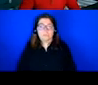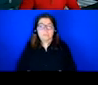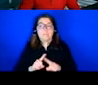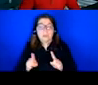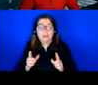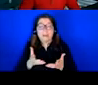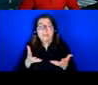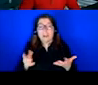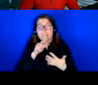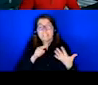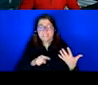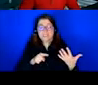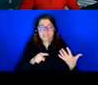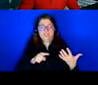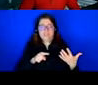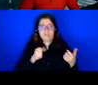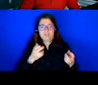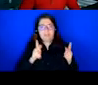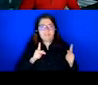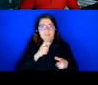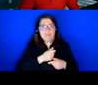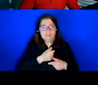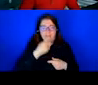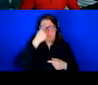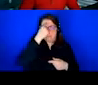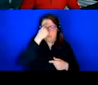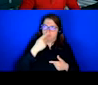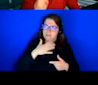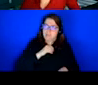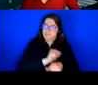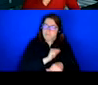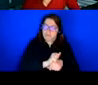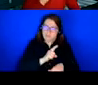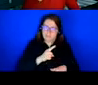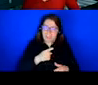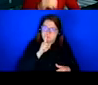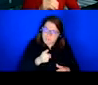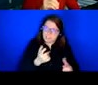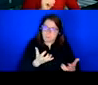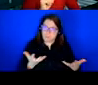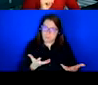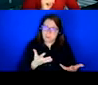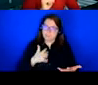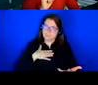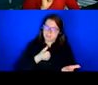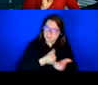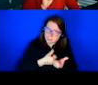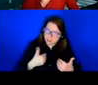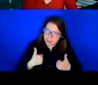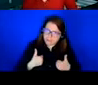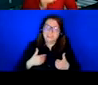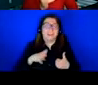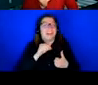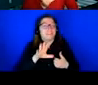about, what do I really want in a career? And am I getting the support with that as well? And also, your career is not your life, you